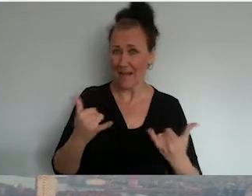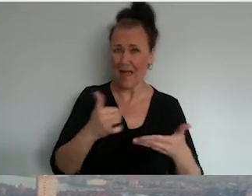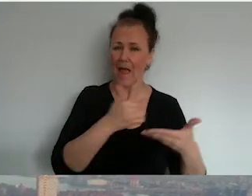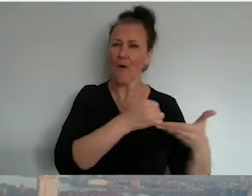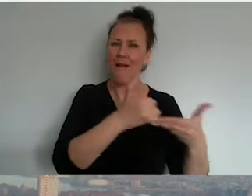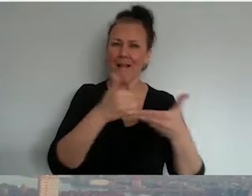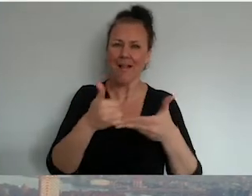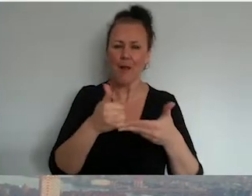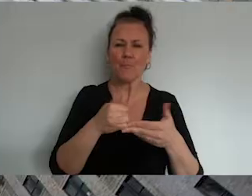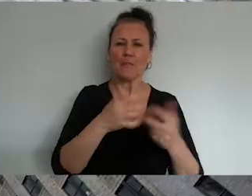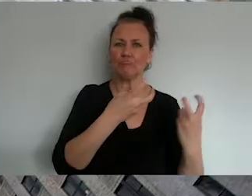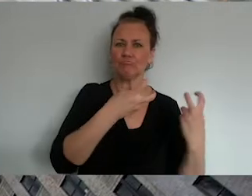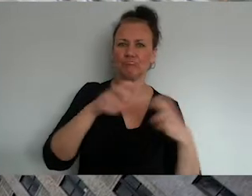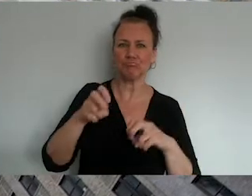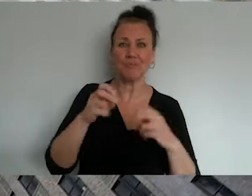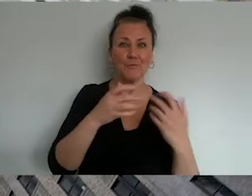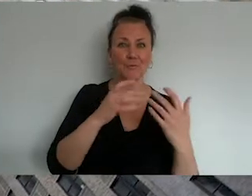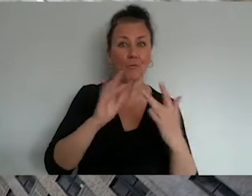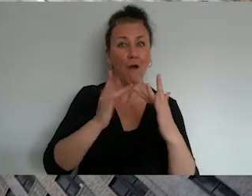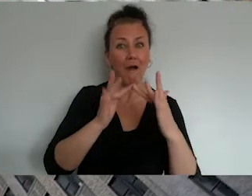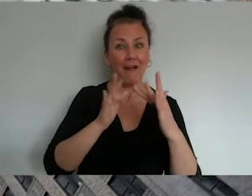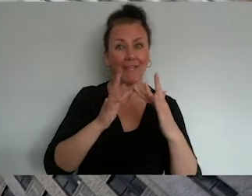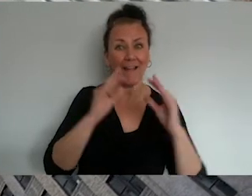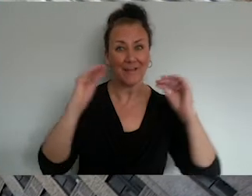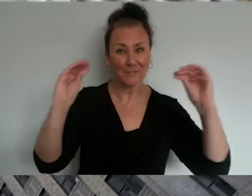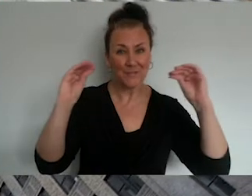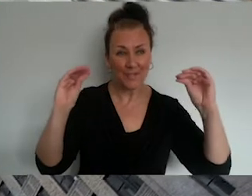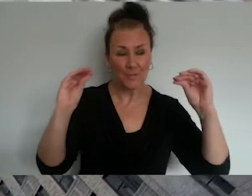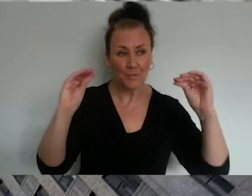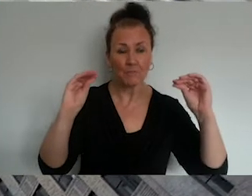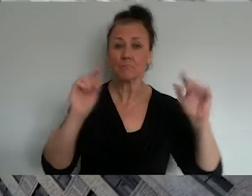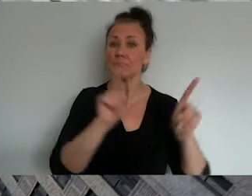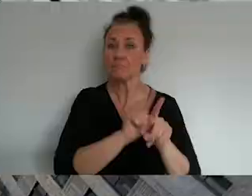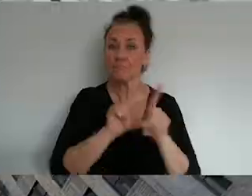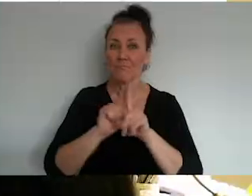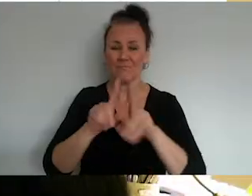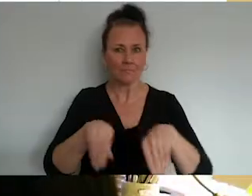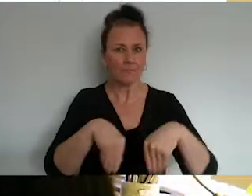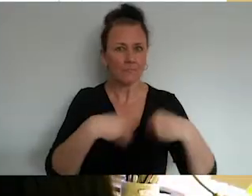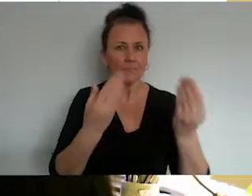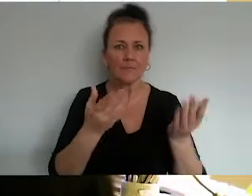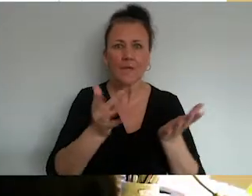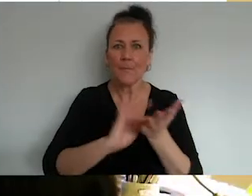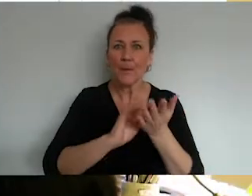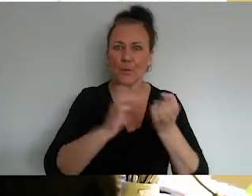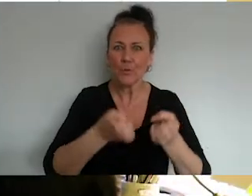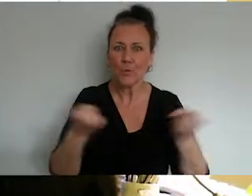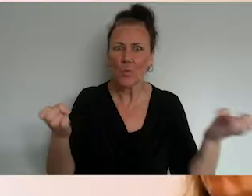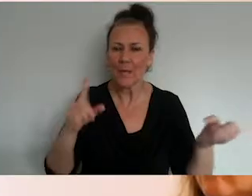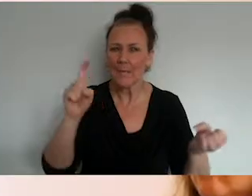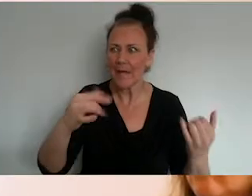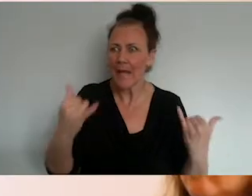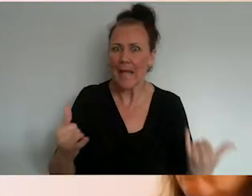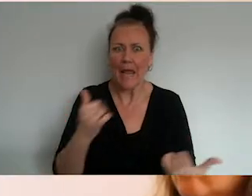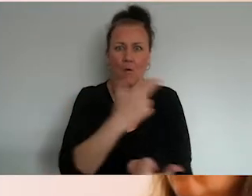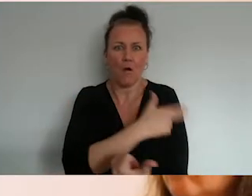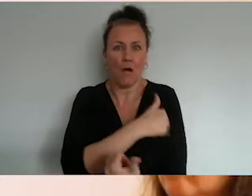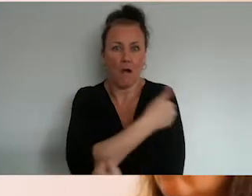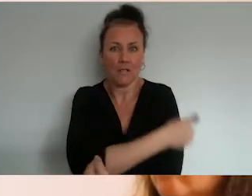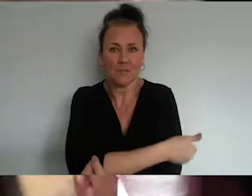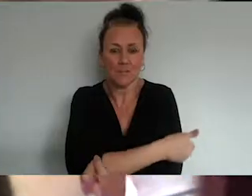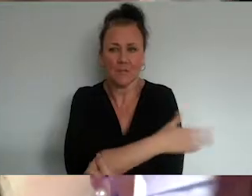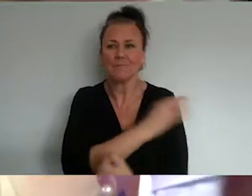education, bringing critically needed medical equipment to major hospitals, and providing psychological services, even as the